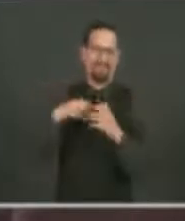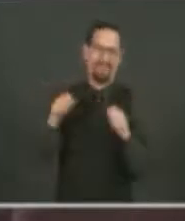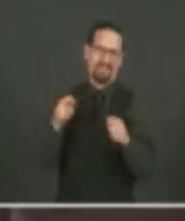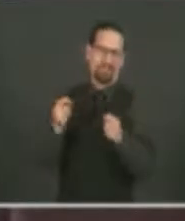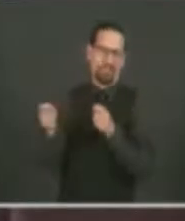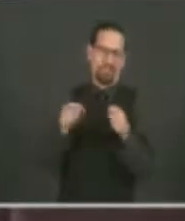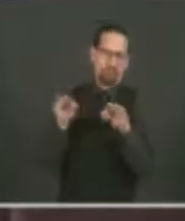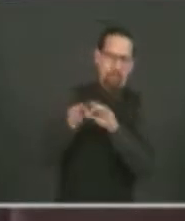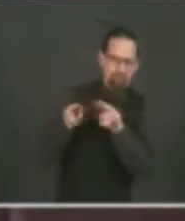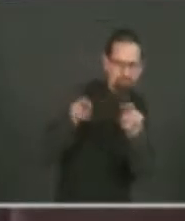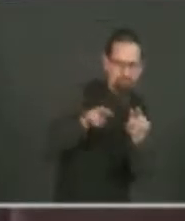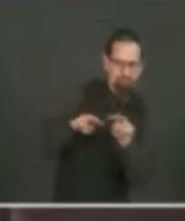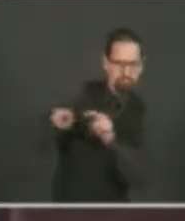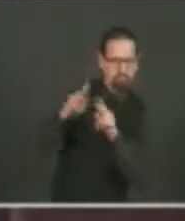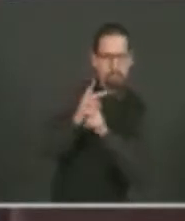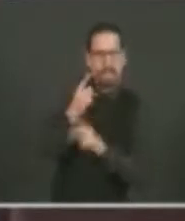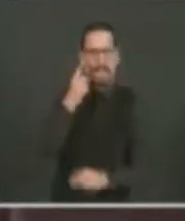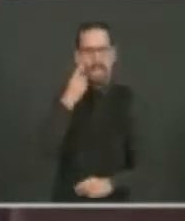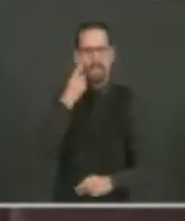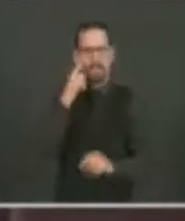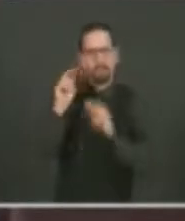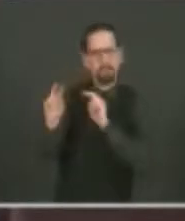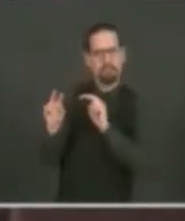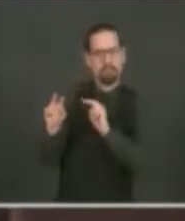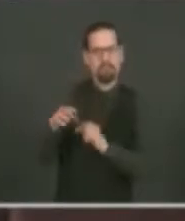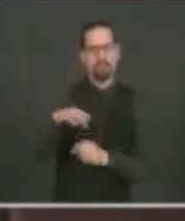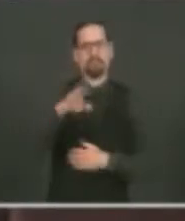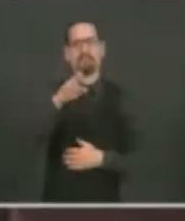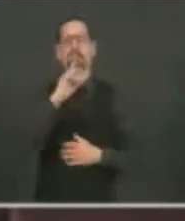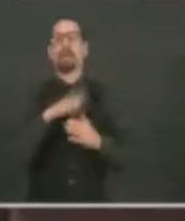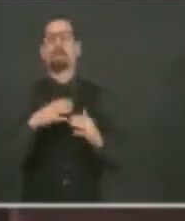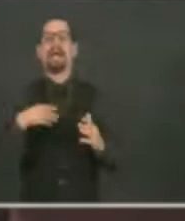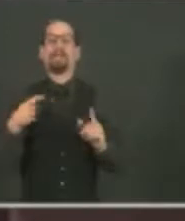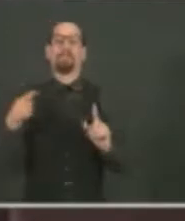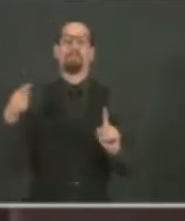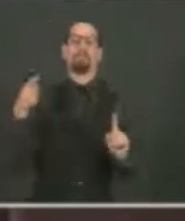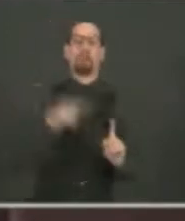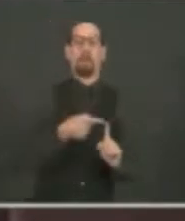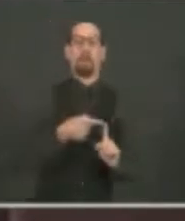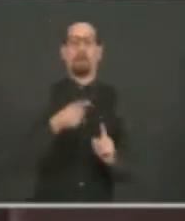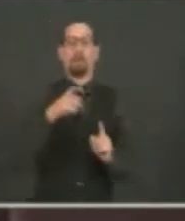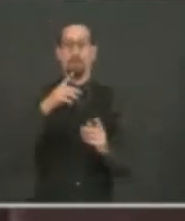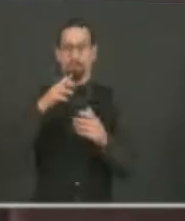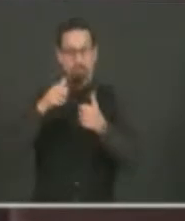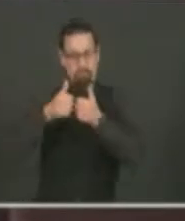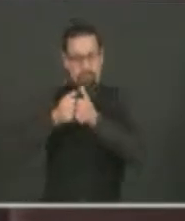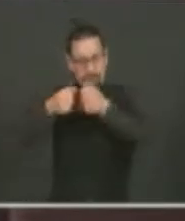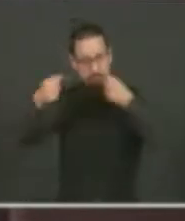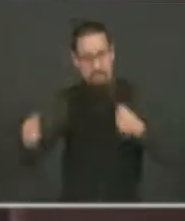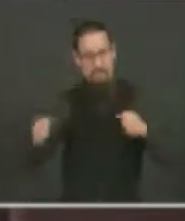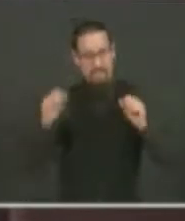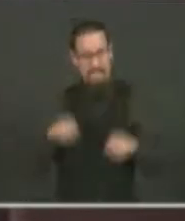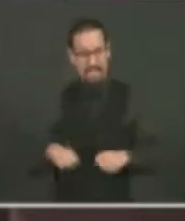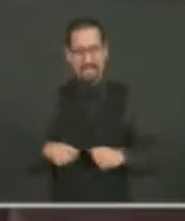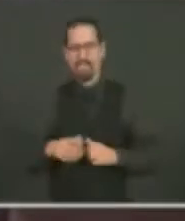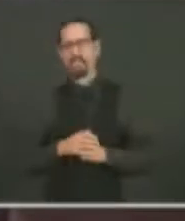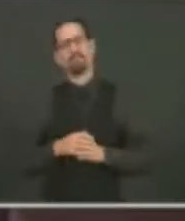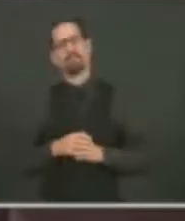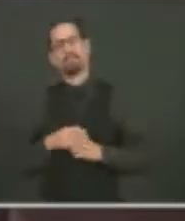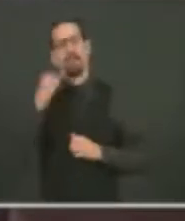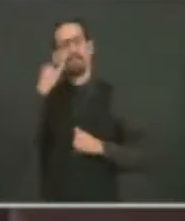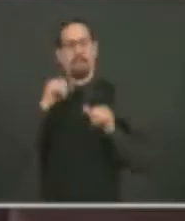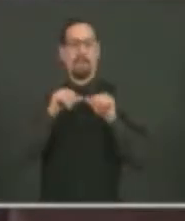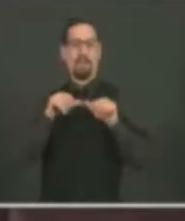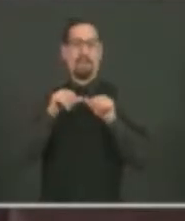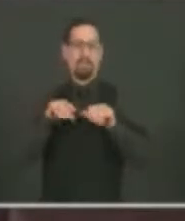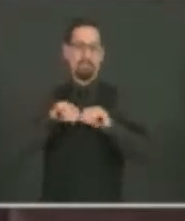Anyway, my short answer is not at this time. If this continues, absolutely. Question in regards to K through 12, we're